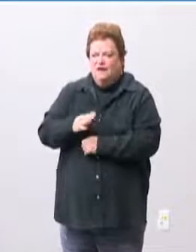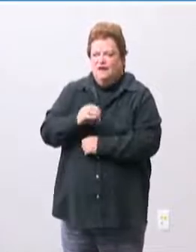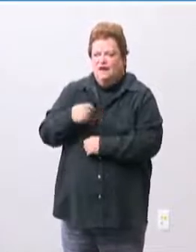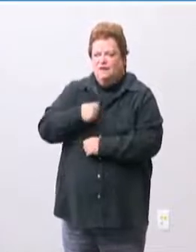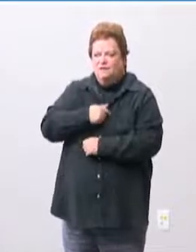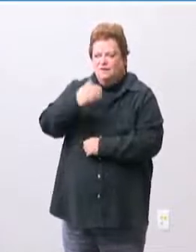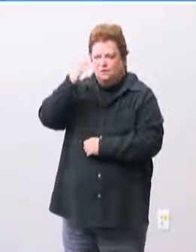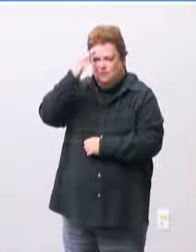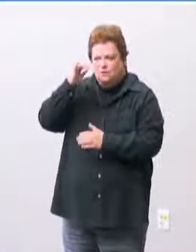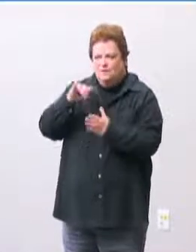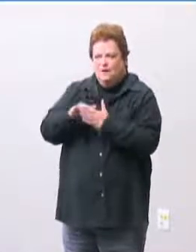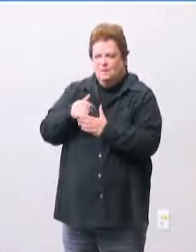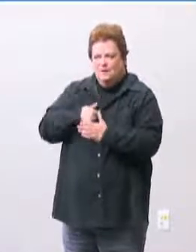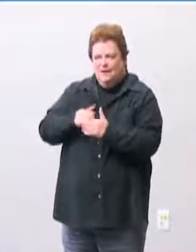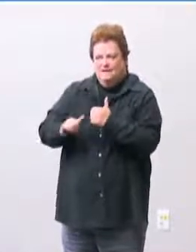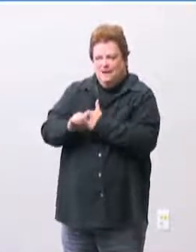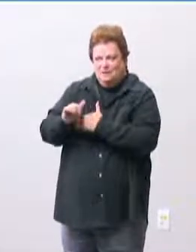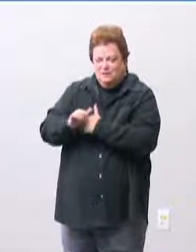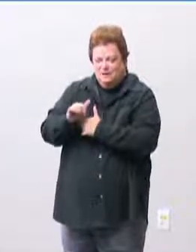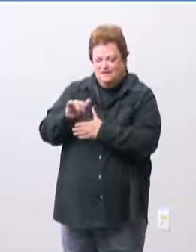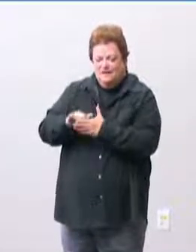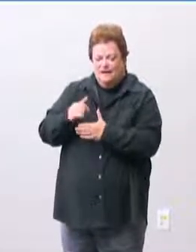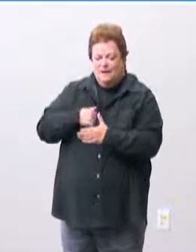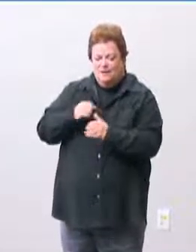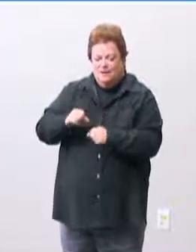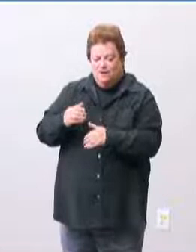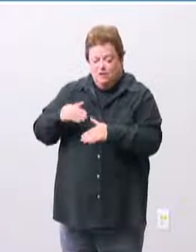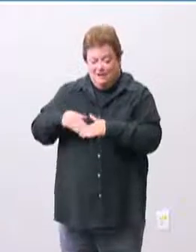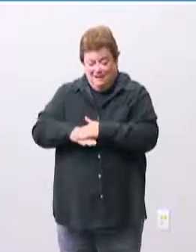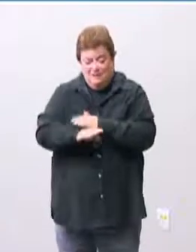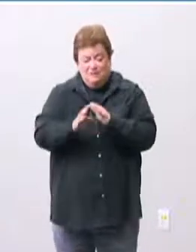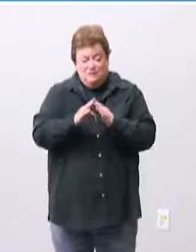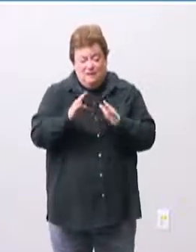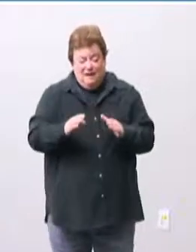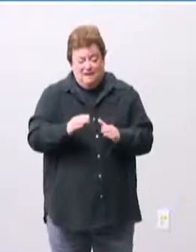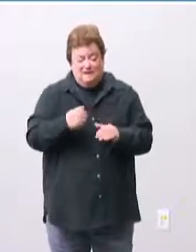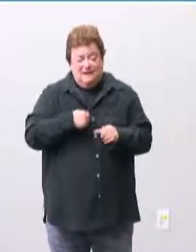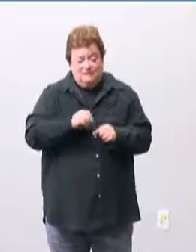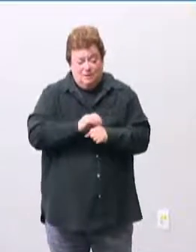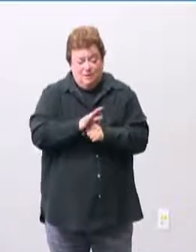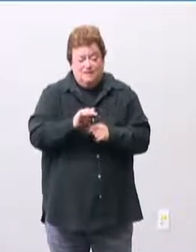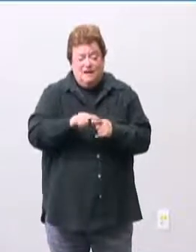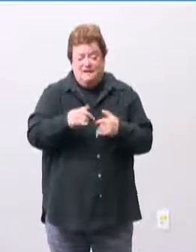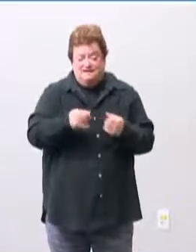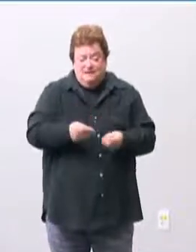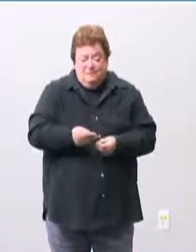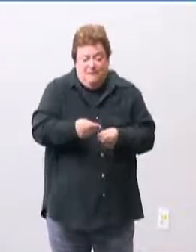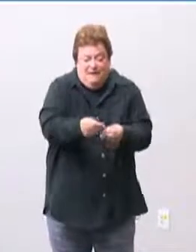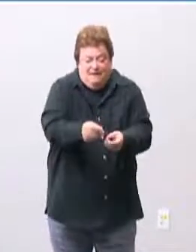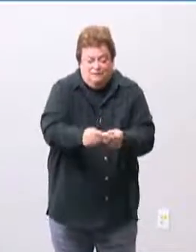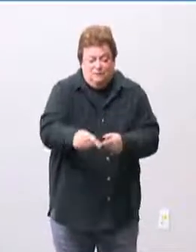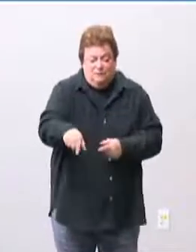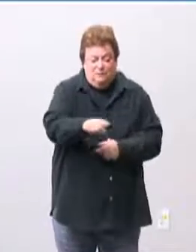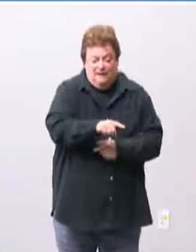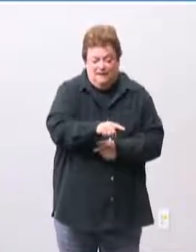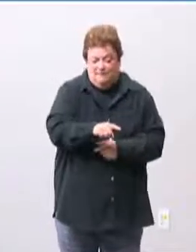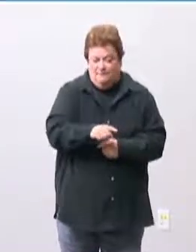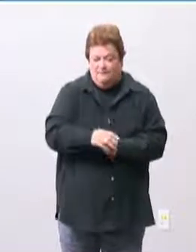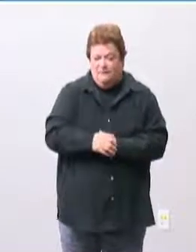still carrying that risk that we could come into the household with COVID and still spread it to them. And they weren't going to